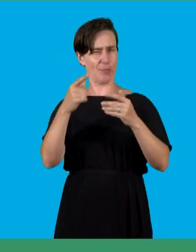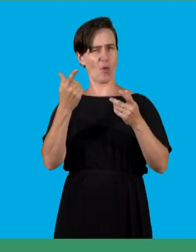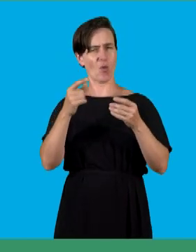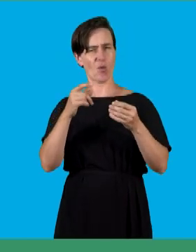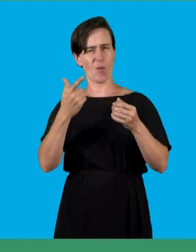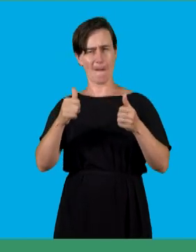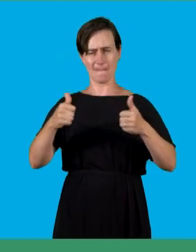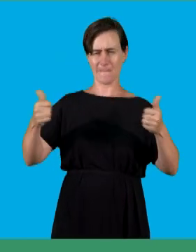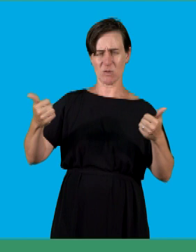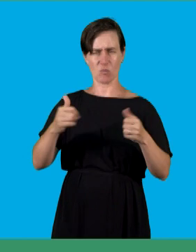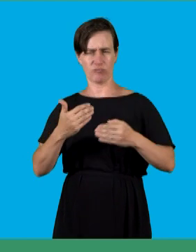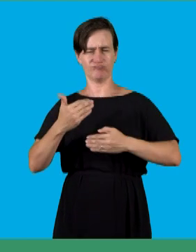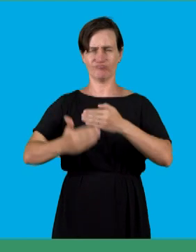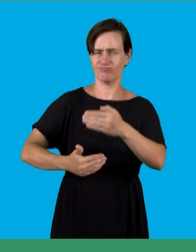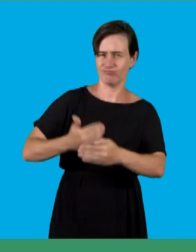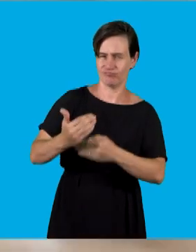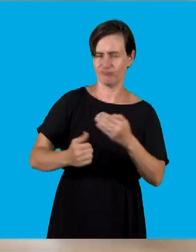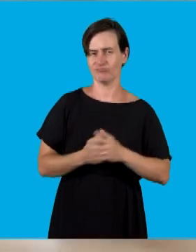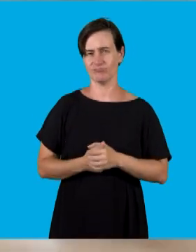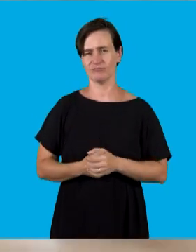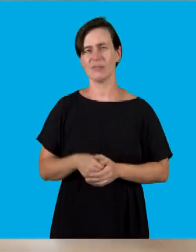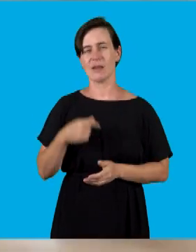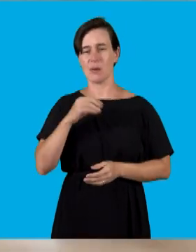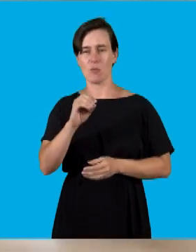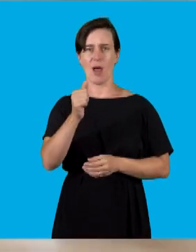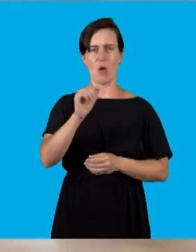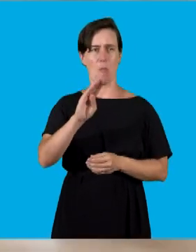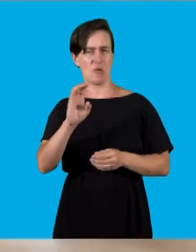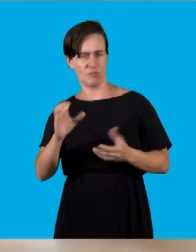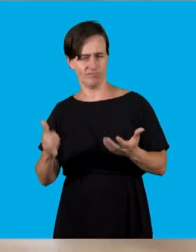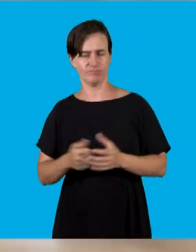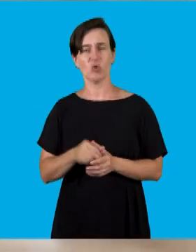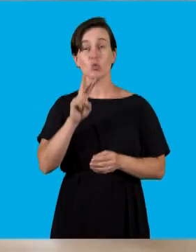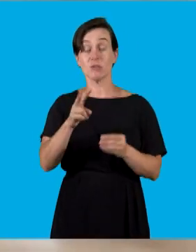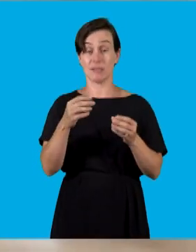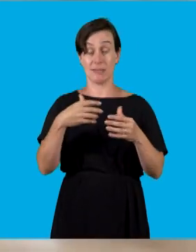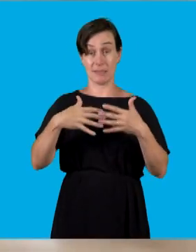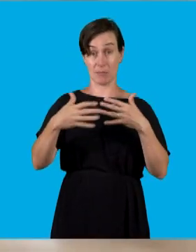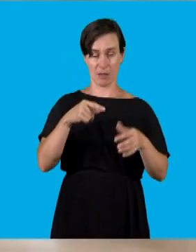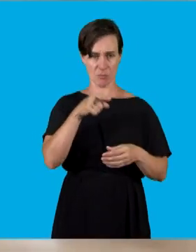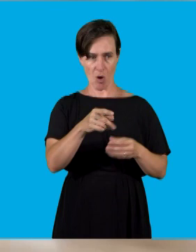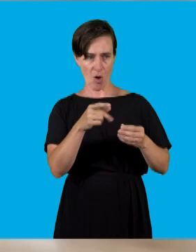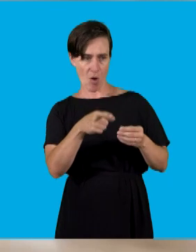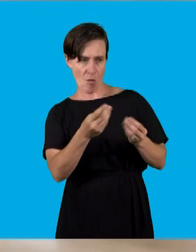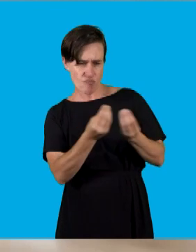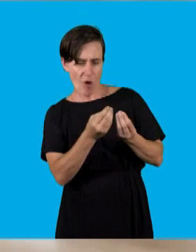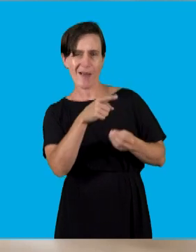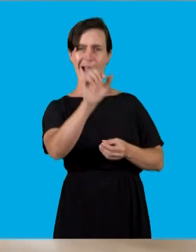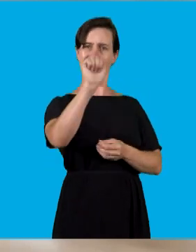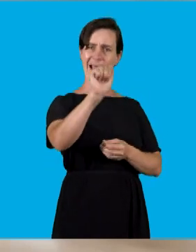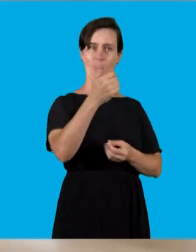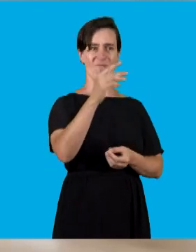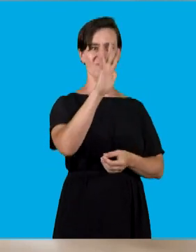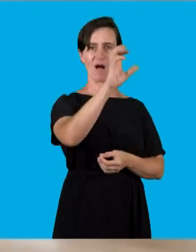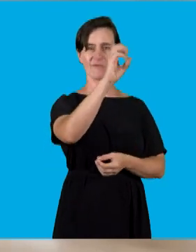size, as well as progression. So this is when you will see some products being A grade or